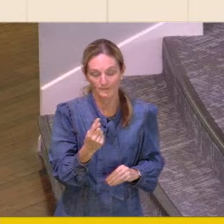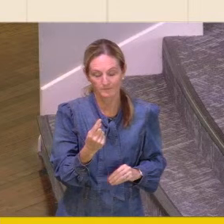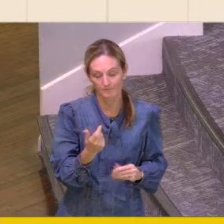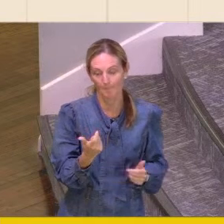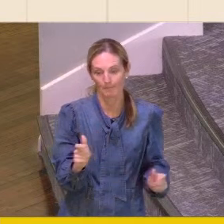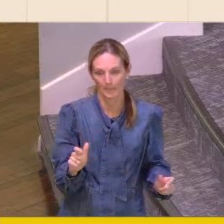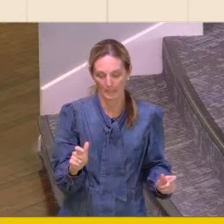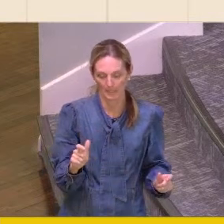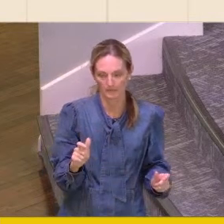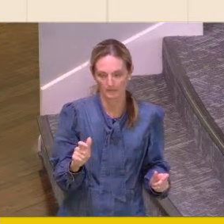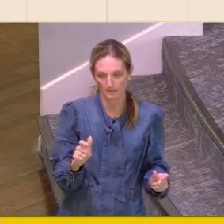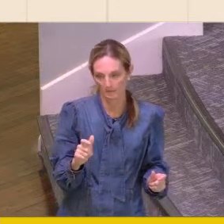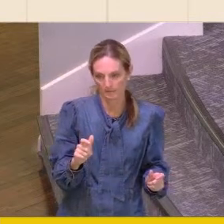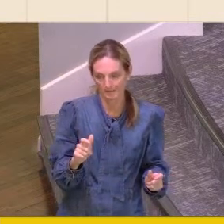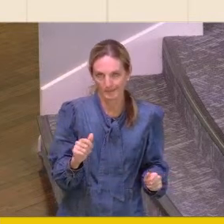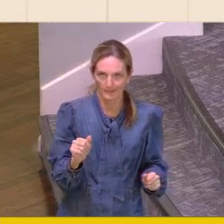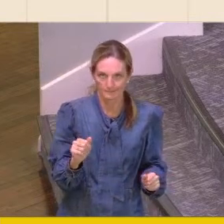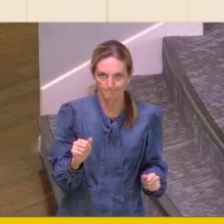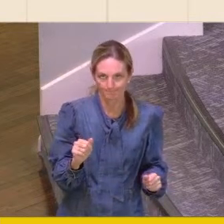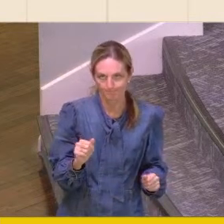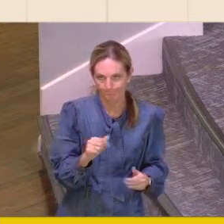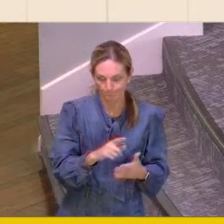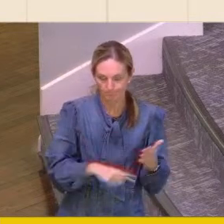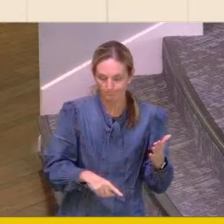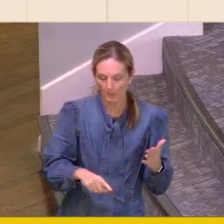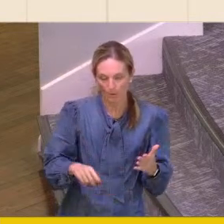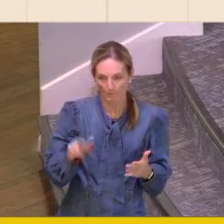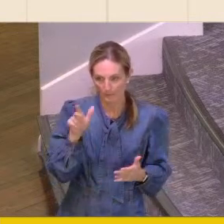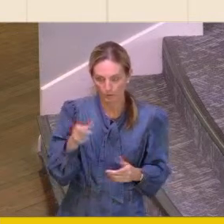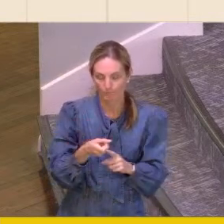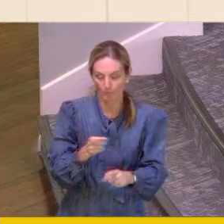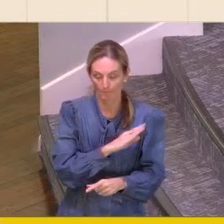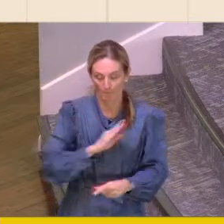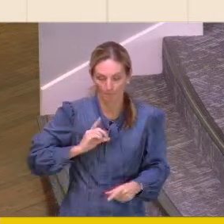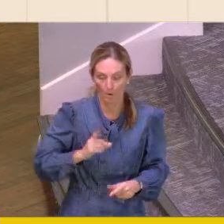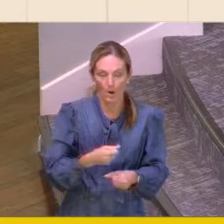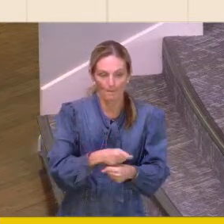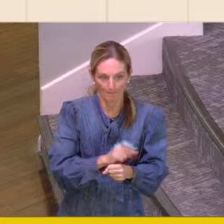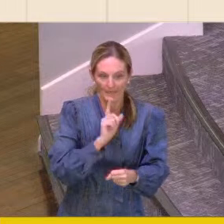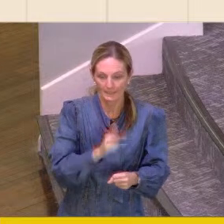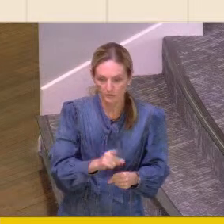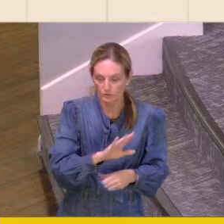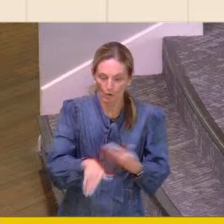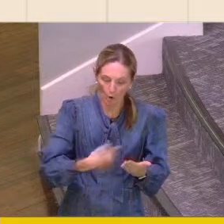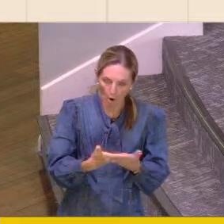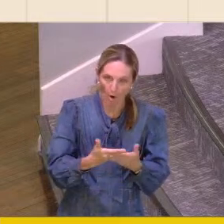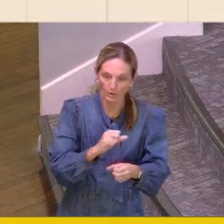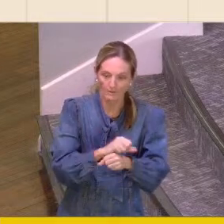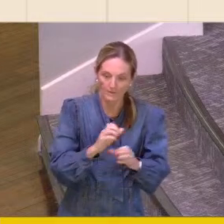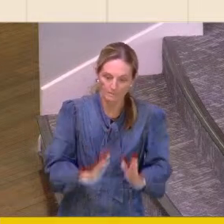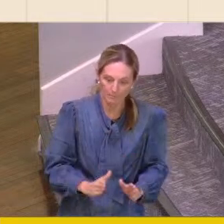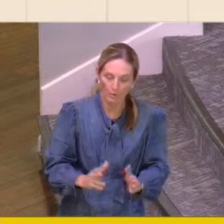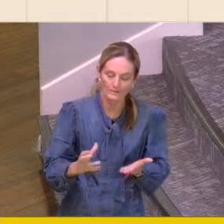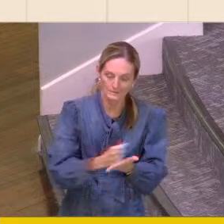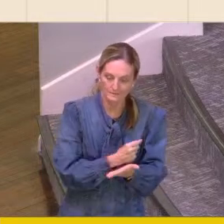what we got from the board all last year is making sure that all of our employees are making at least $12.50 per hour.